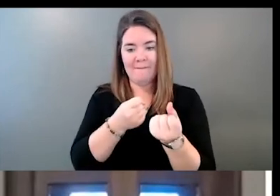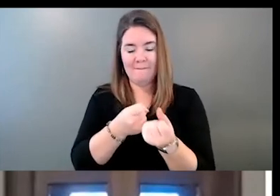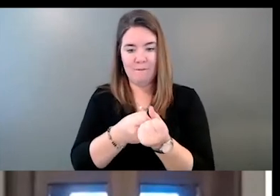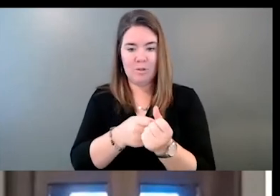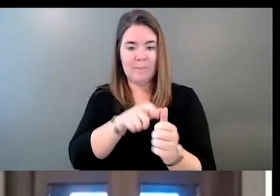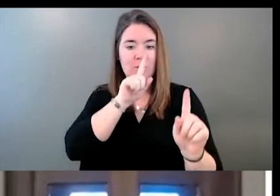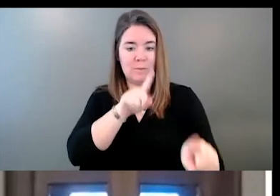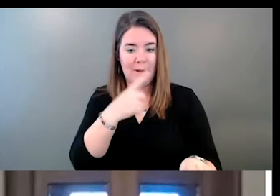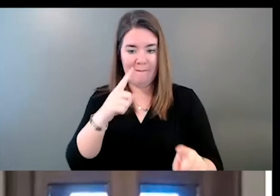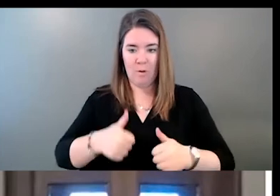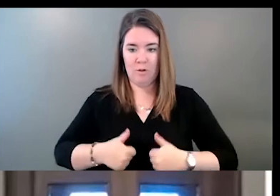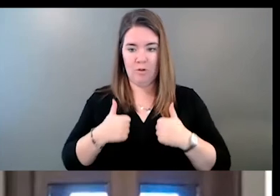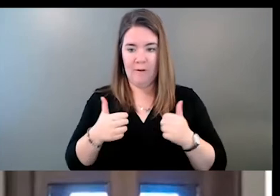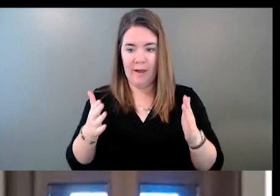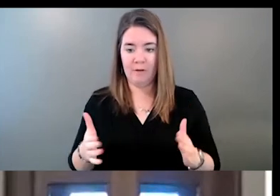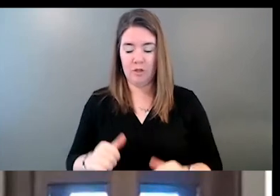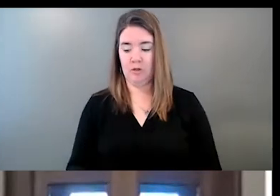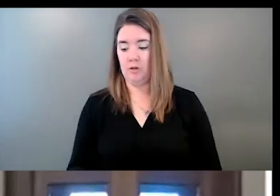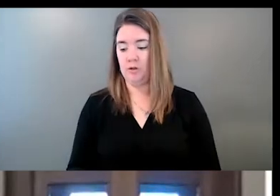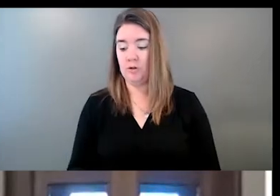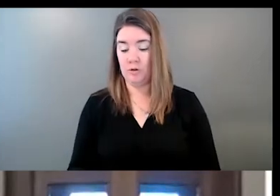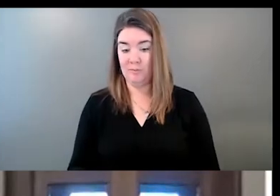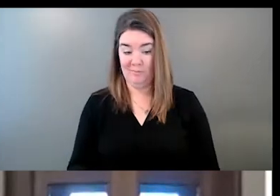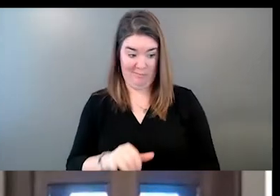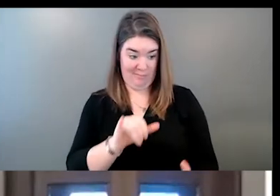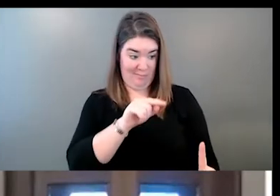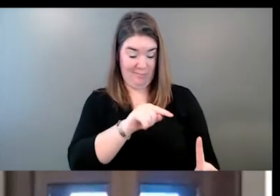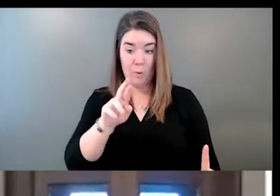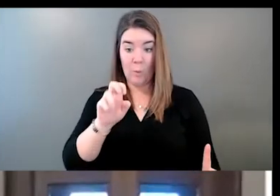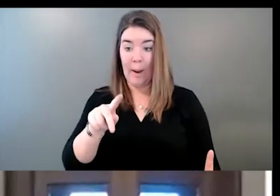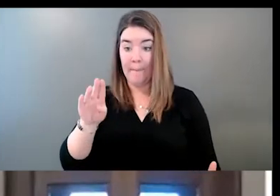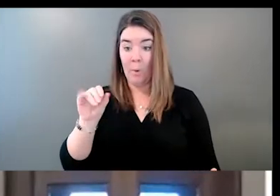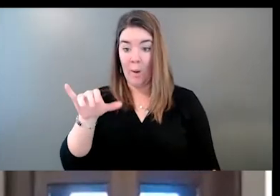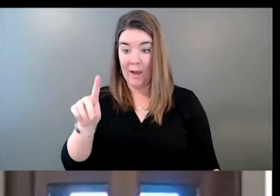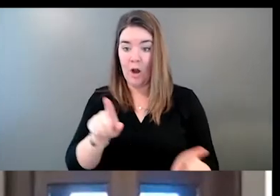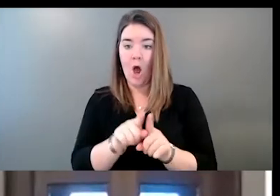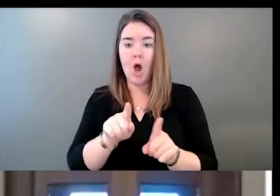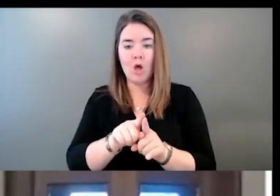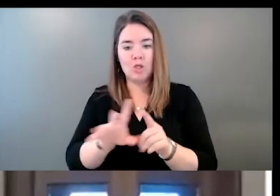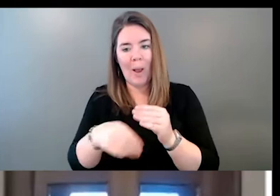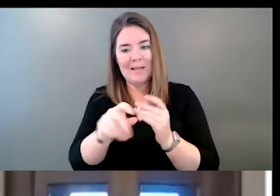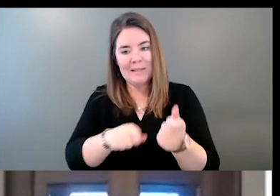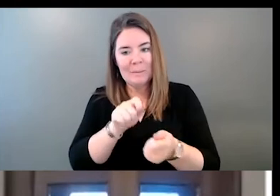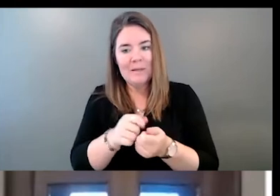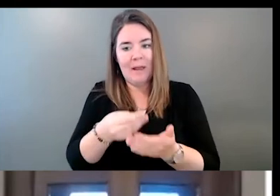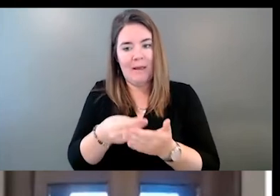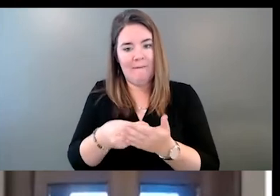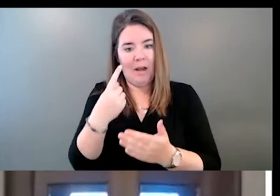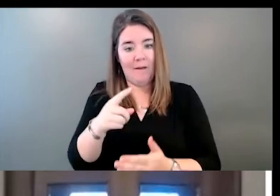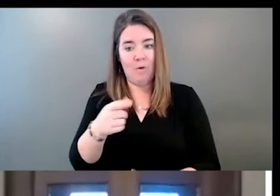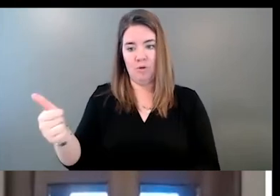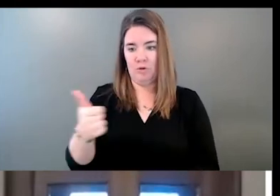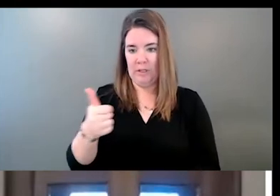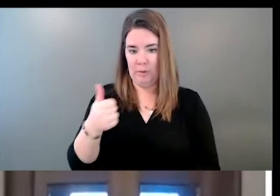for survivors. Representative Boyd also added specific funding for transportation for domestic